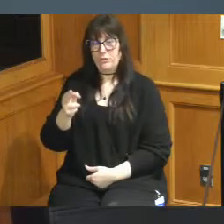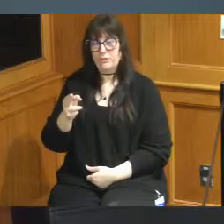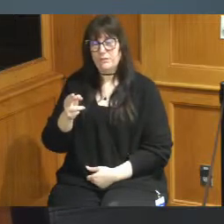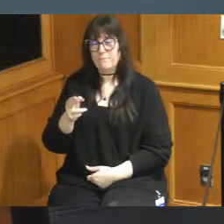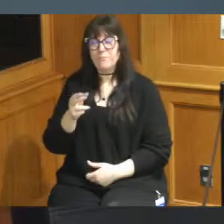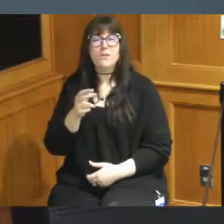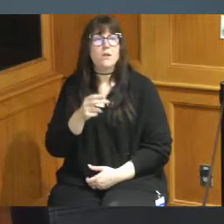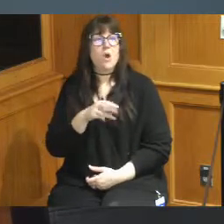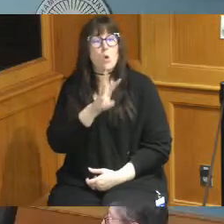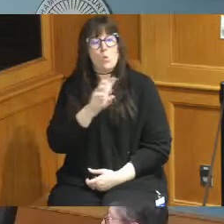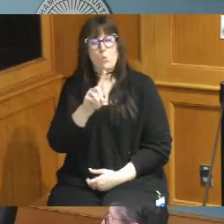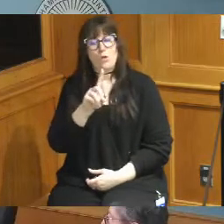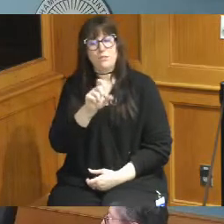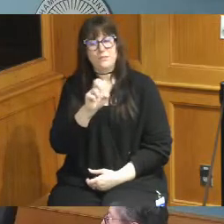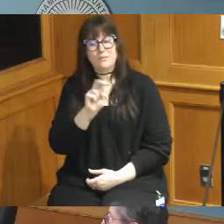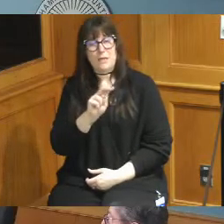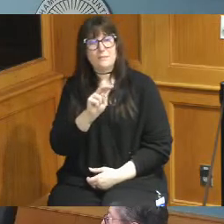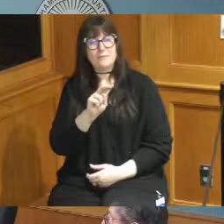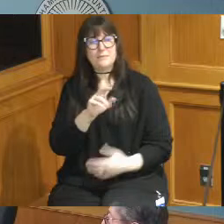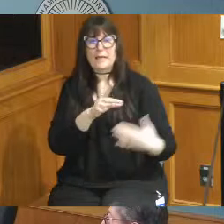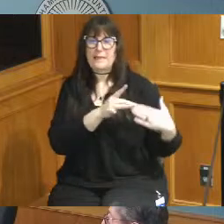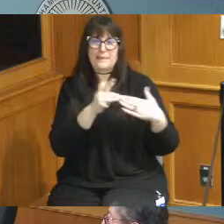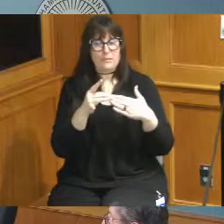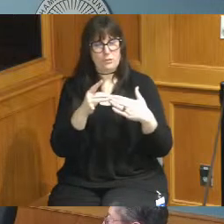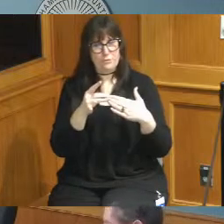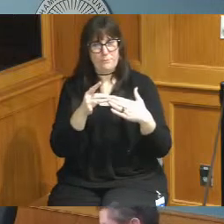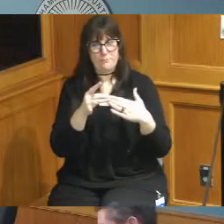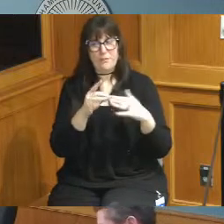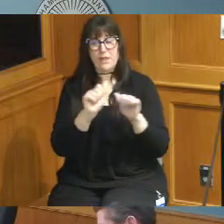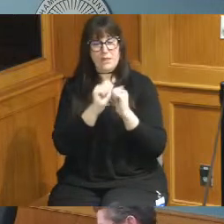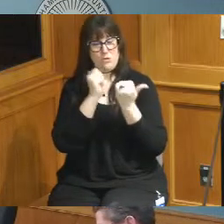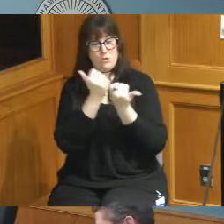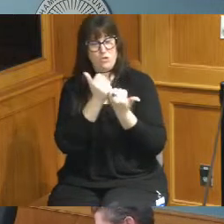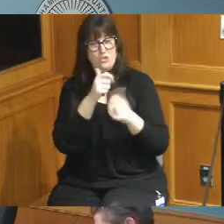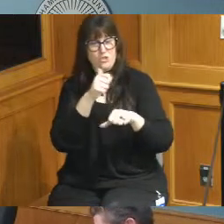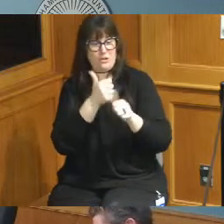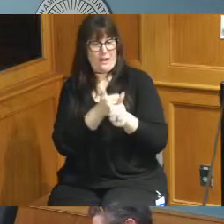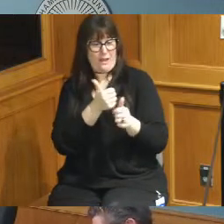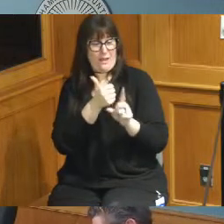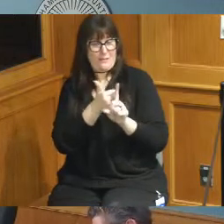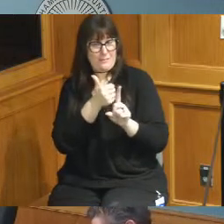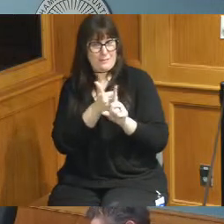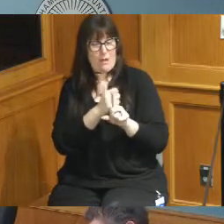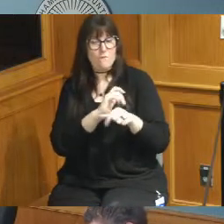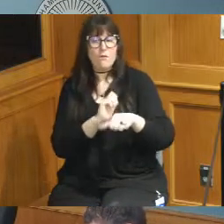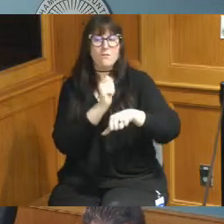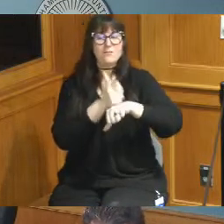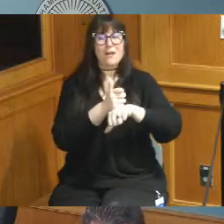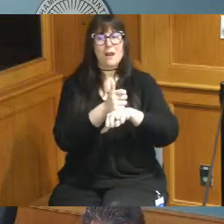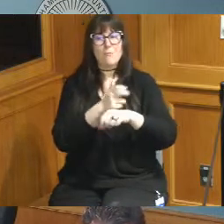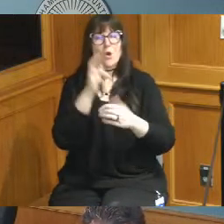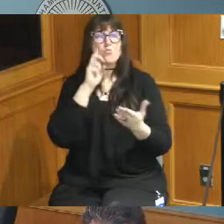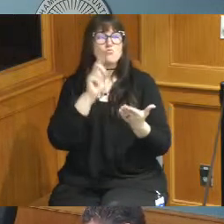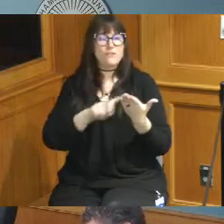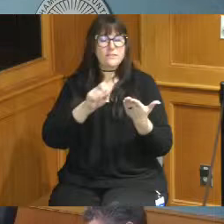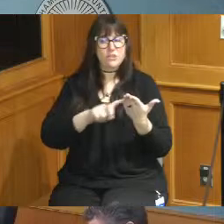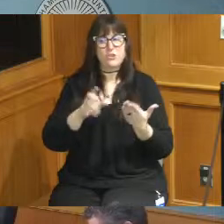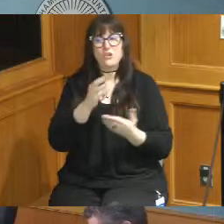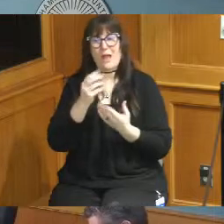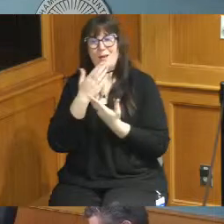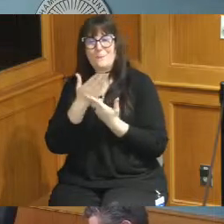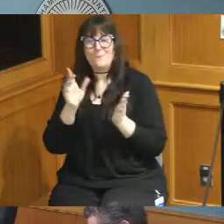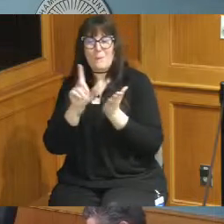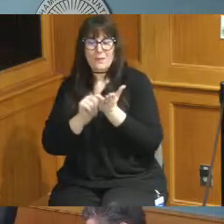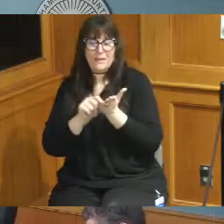Dr. Woodson's pioneering leadership, the association created research and publication outlets for Black scholars with